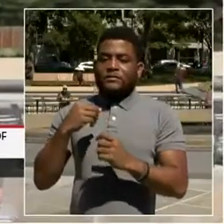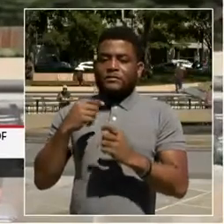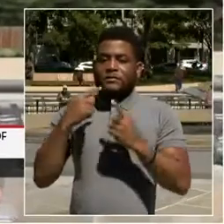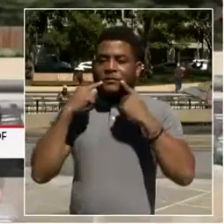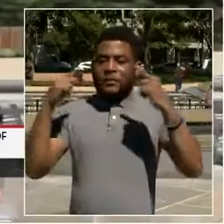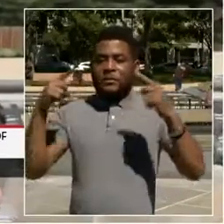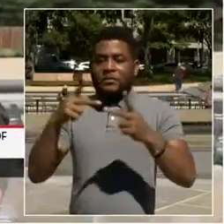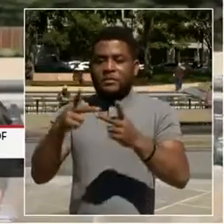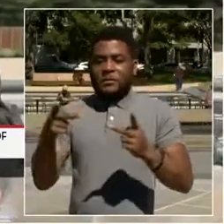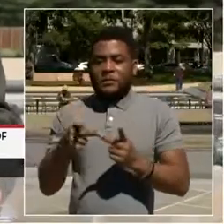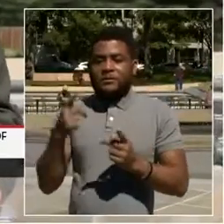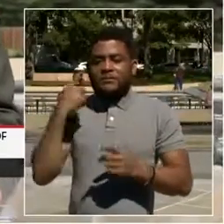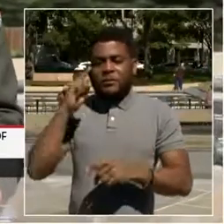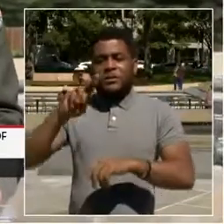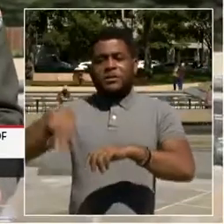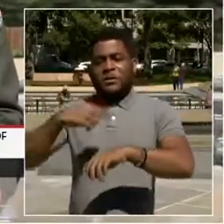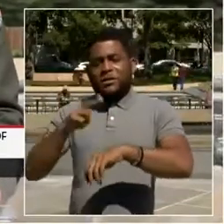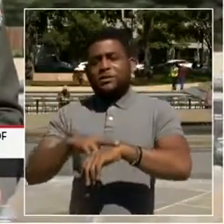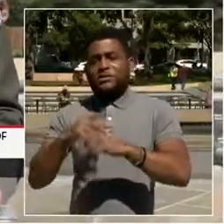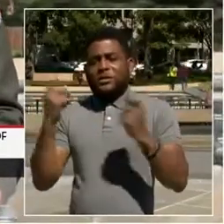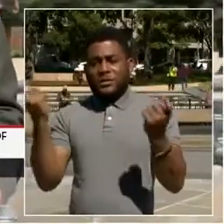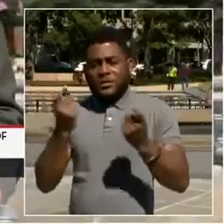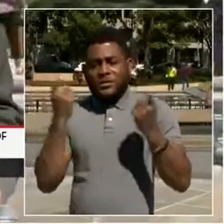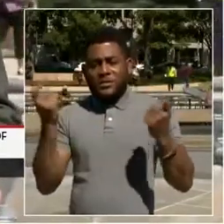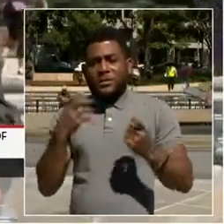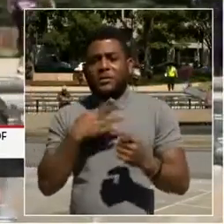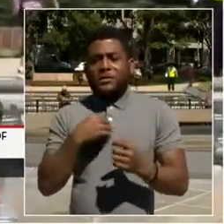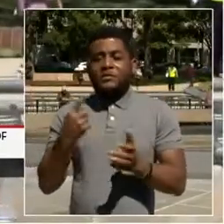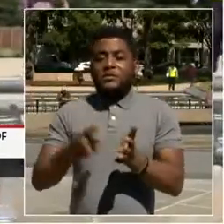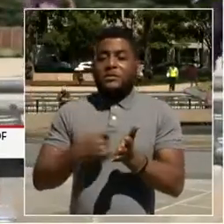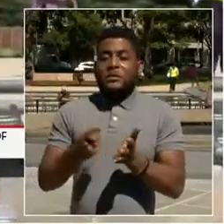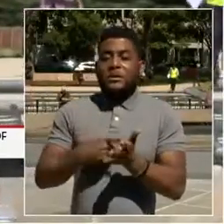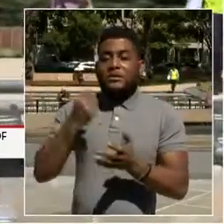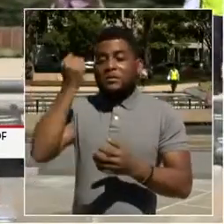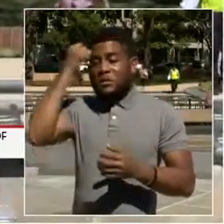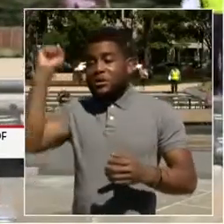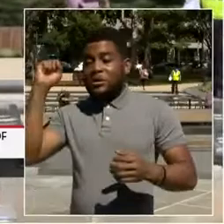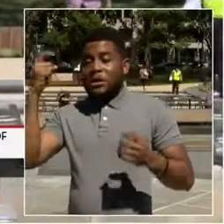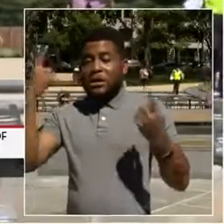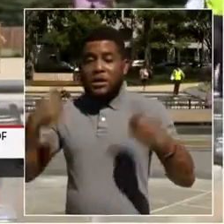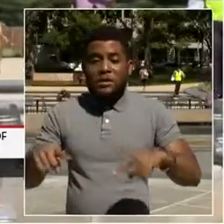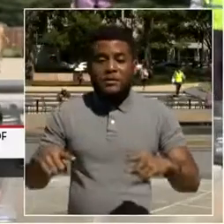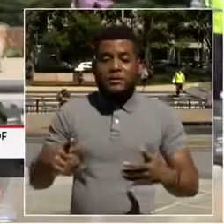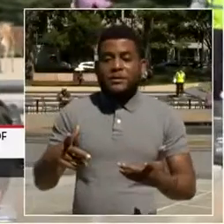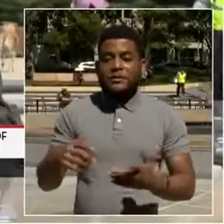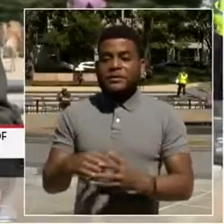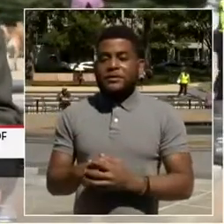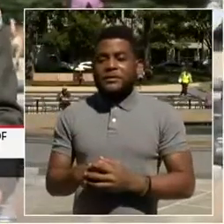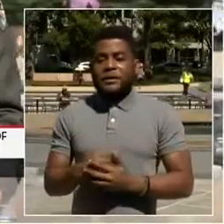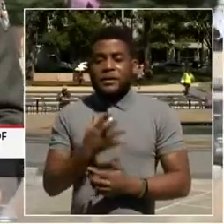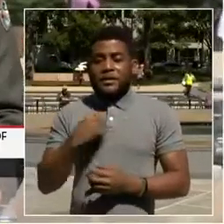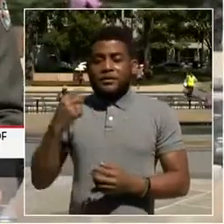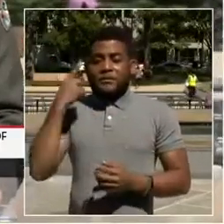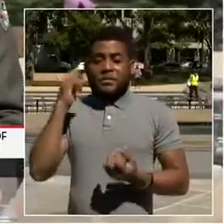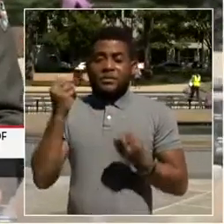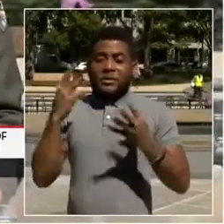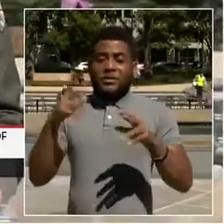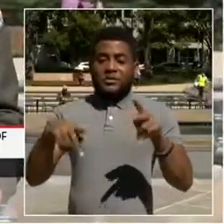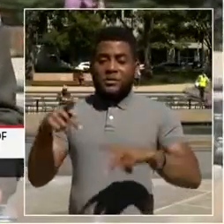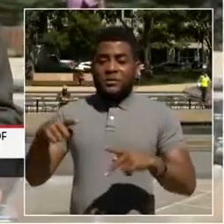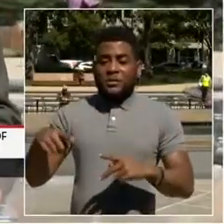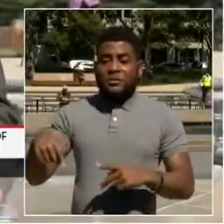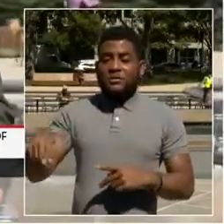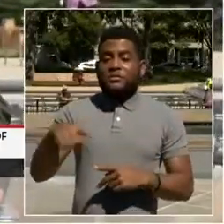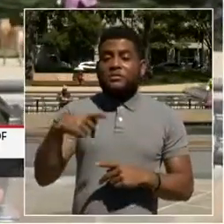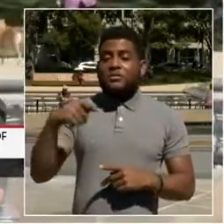national celebrations and discourse. But we are also the neighborhood park for many residents and workers in the district.